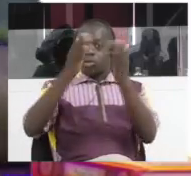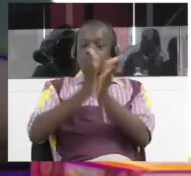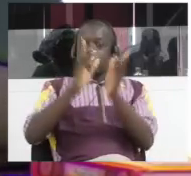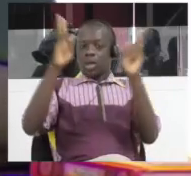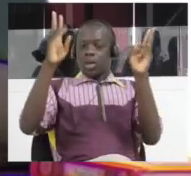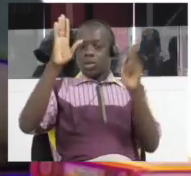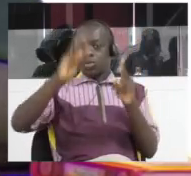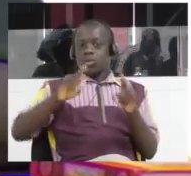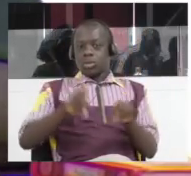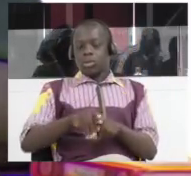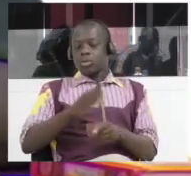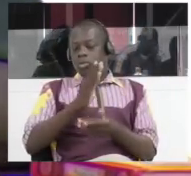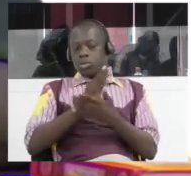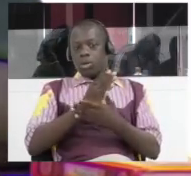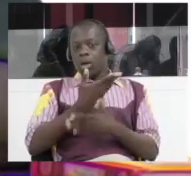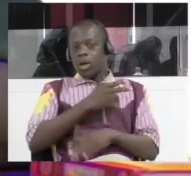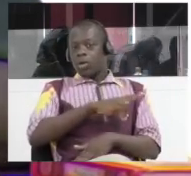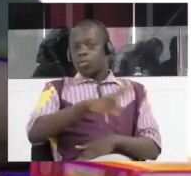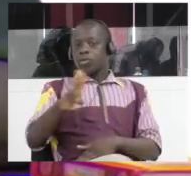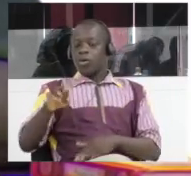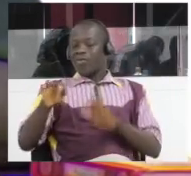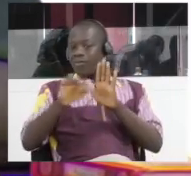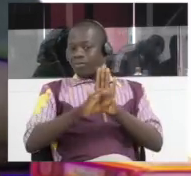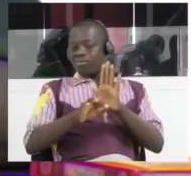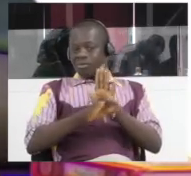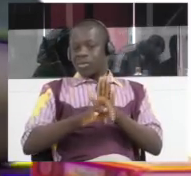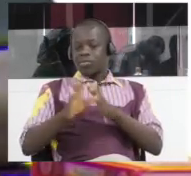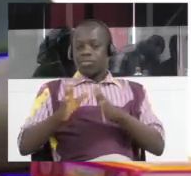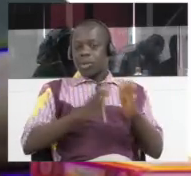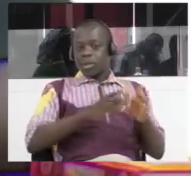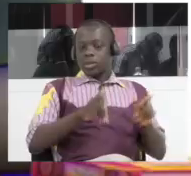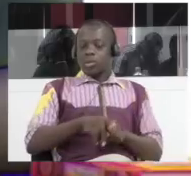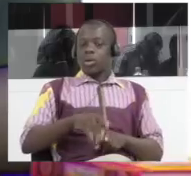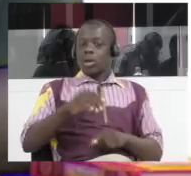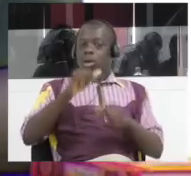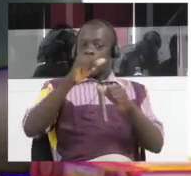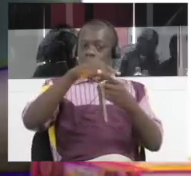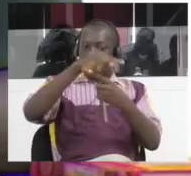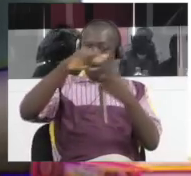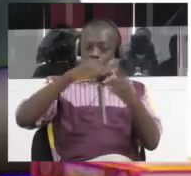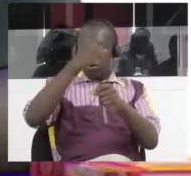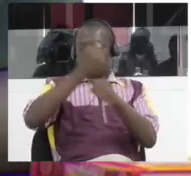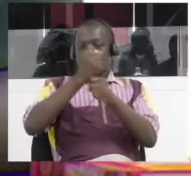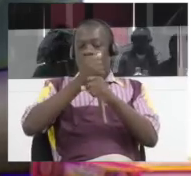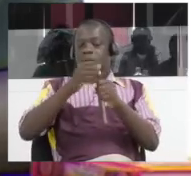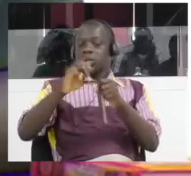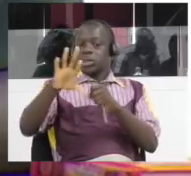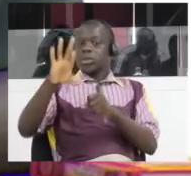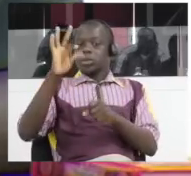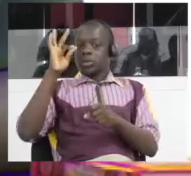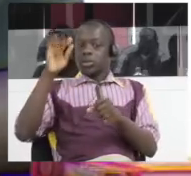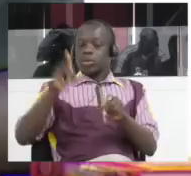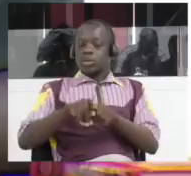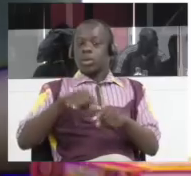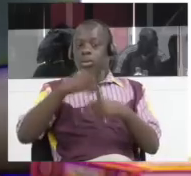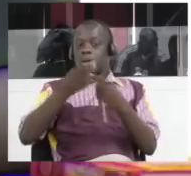As I said, there was no concrete plans at that time. We were about to make a decision on the setting up of our